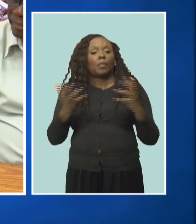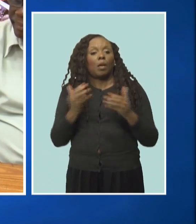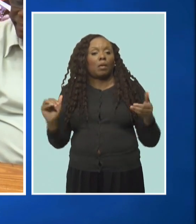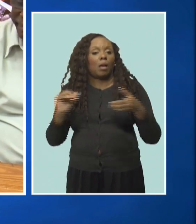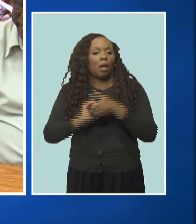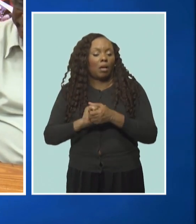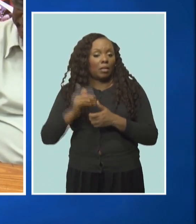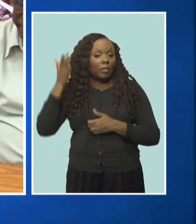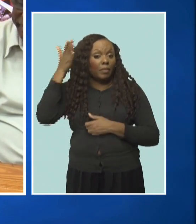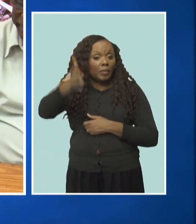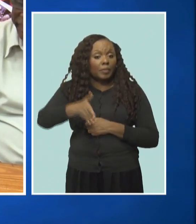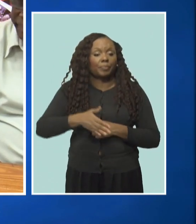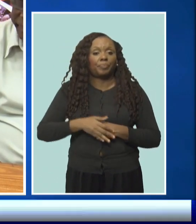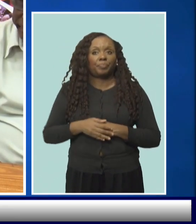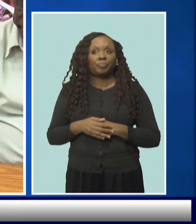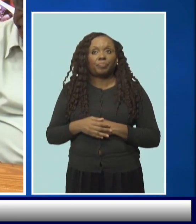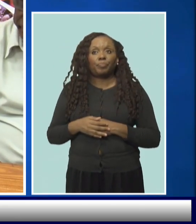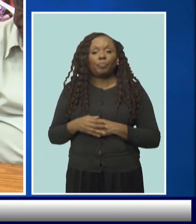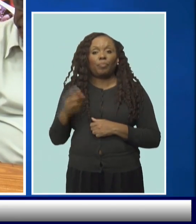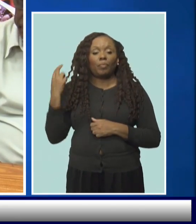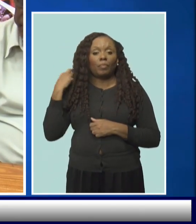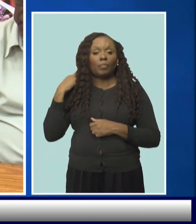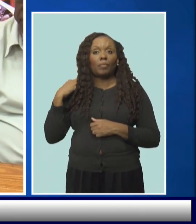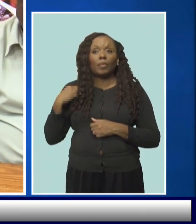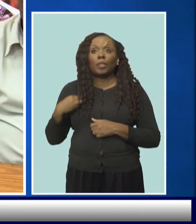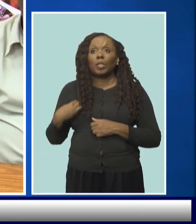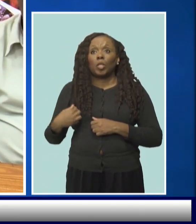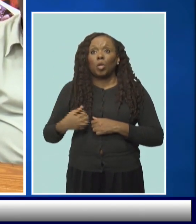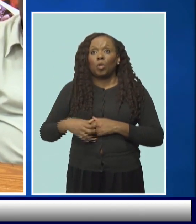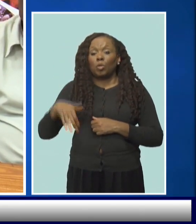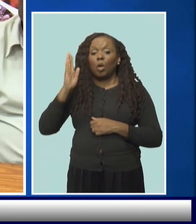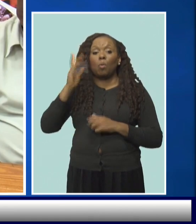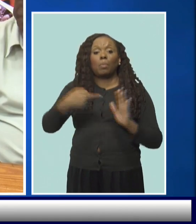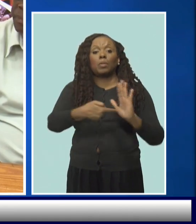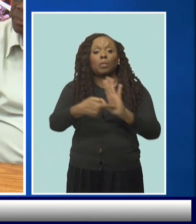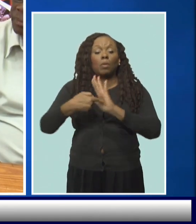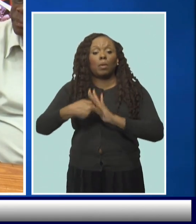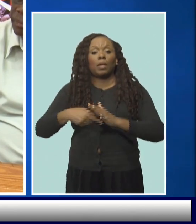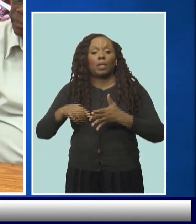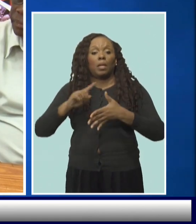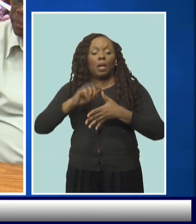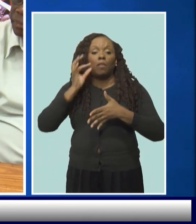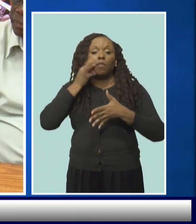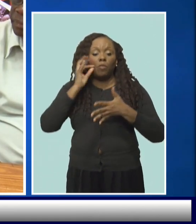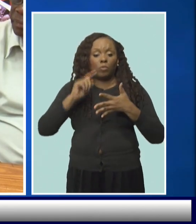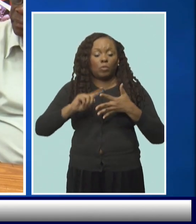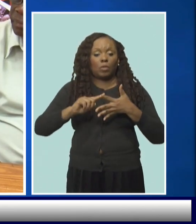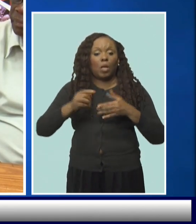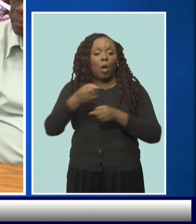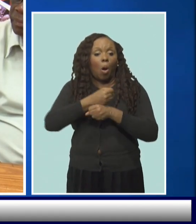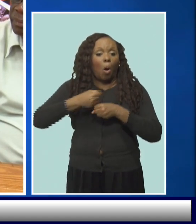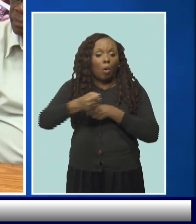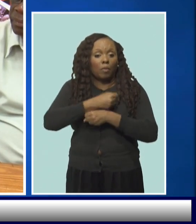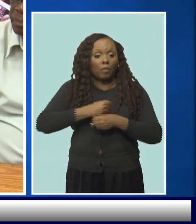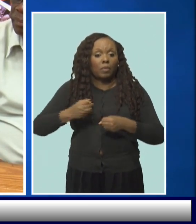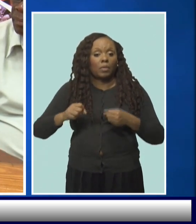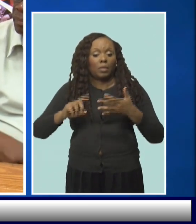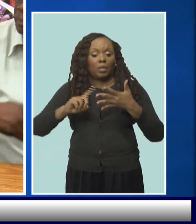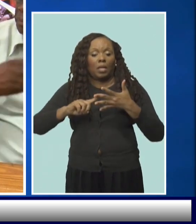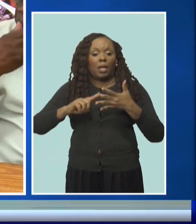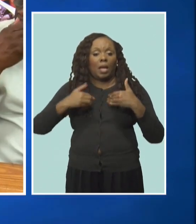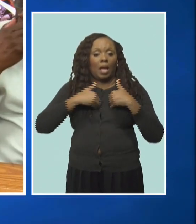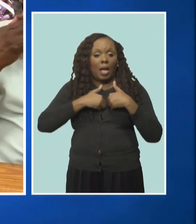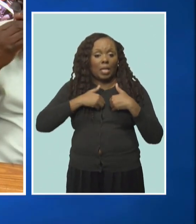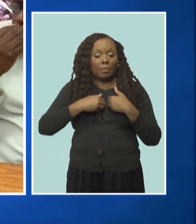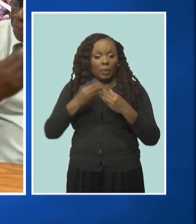going forward. They're going to be displaying fruits, they're going to be displaying coffee, animal feeds, they're going to be